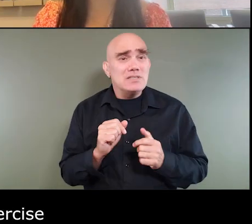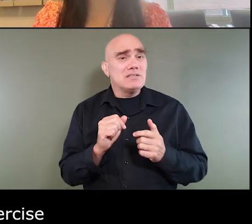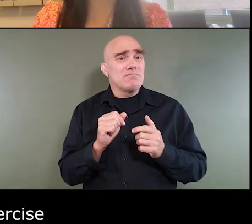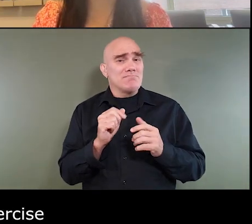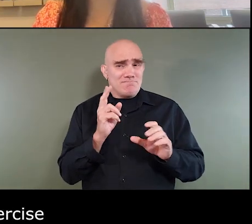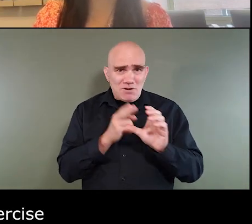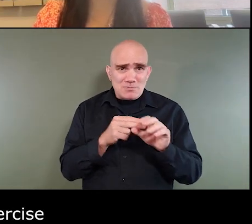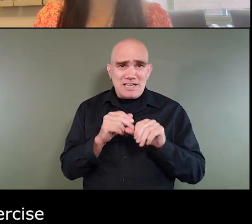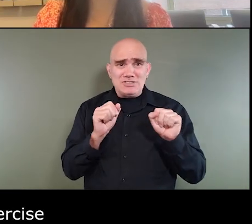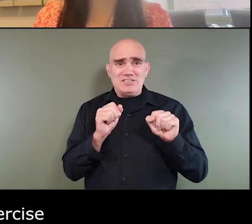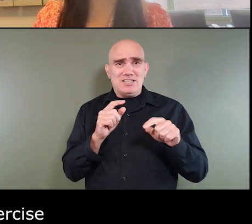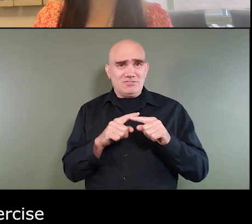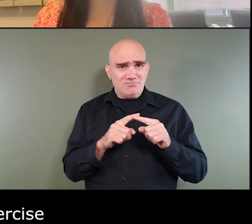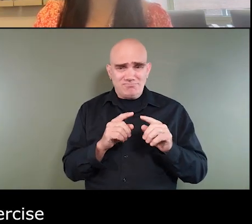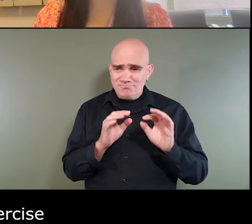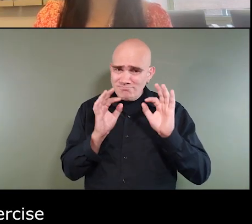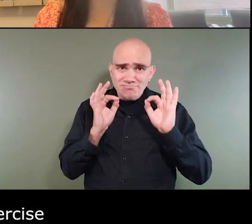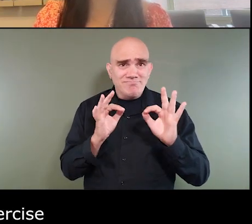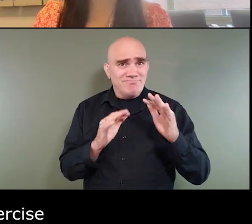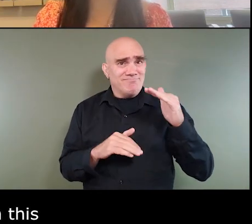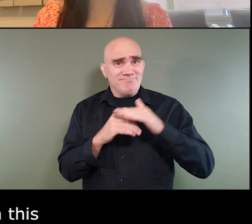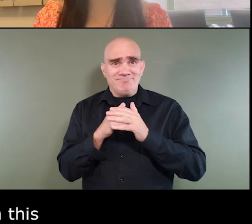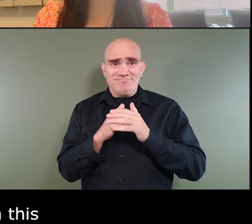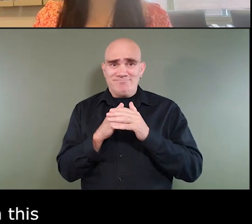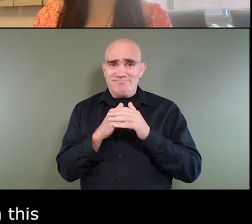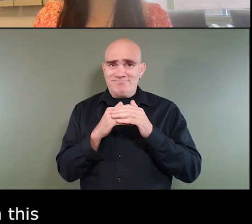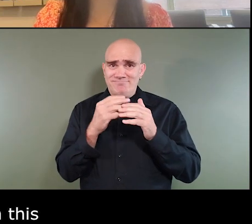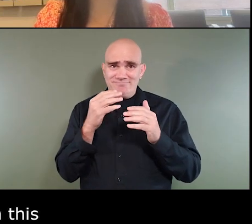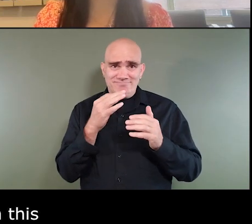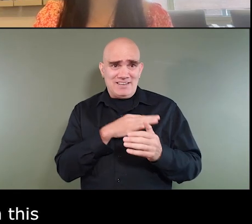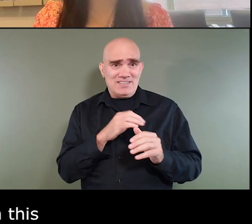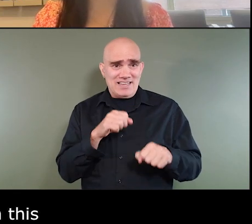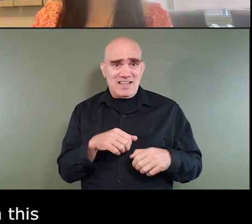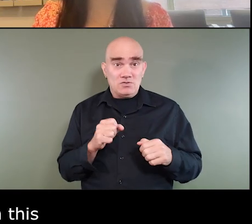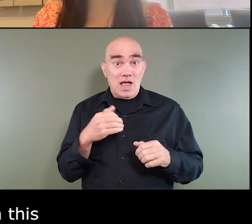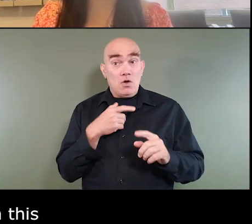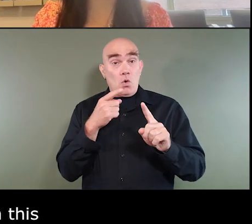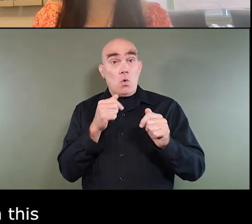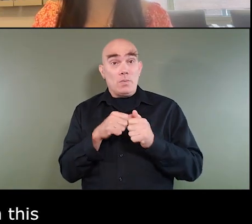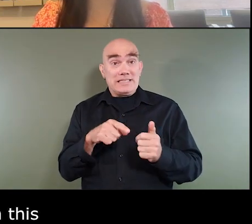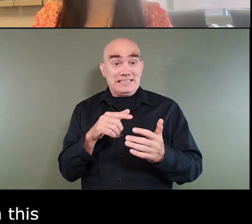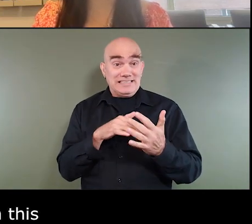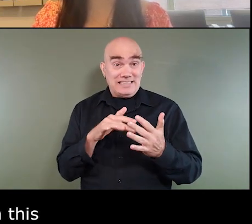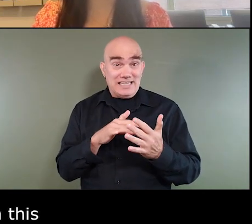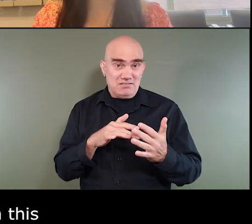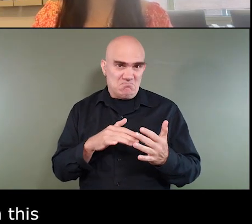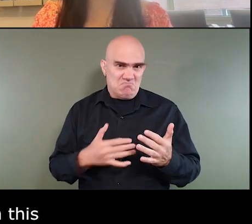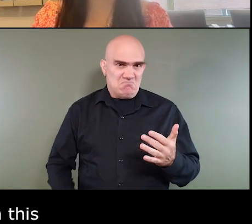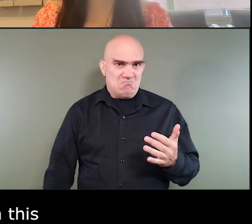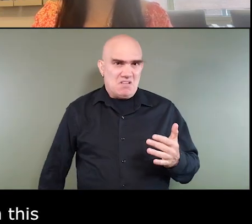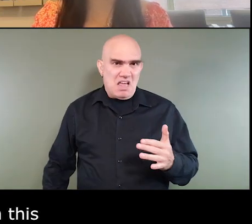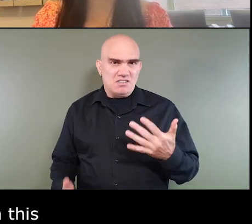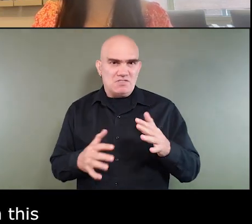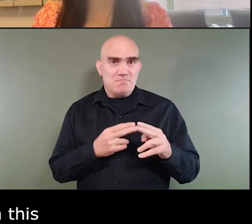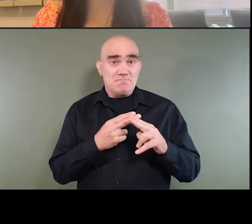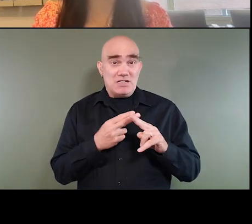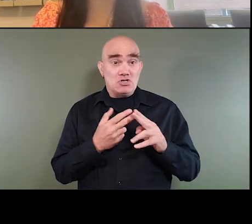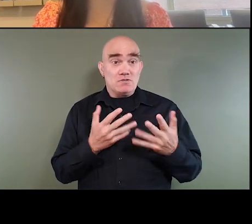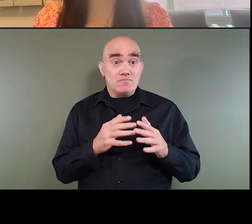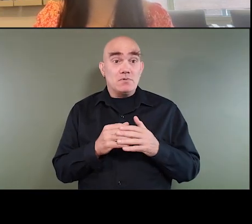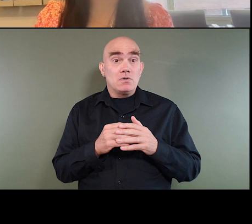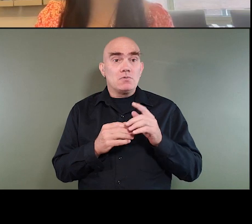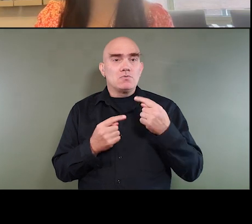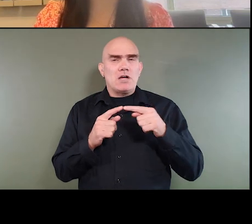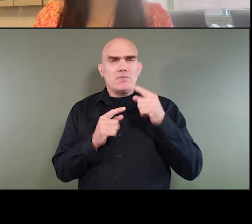absolutely participate in exercise to a terrific extent. So our goal with this study, as was mentioned, is